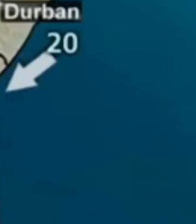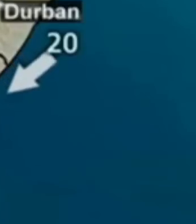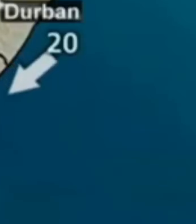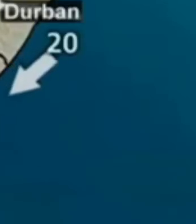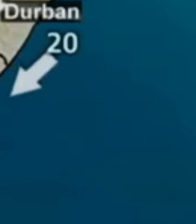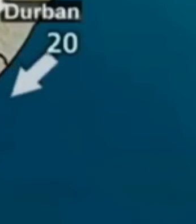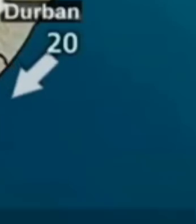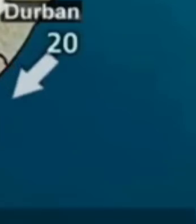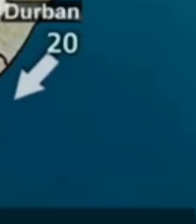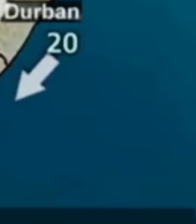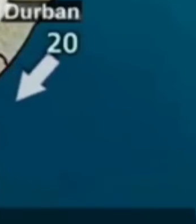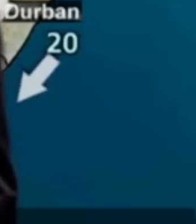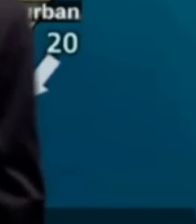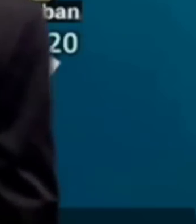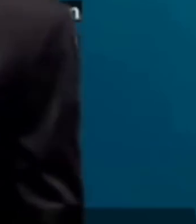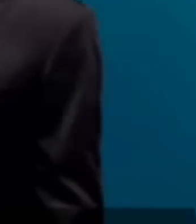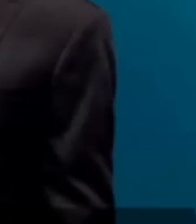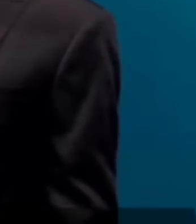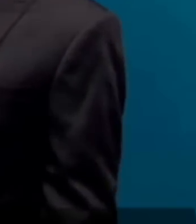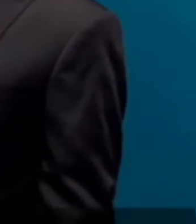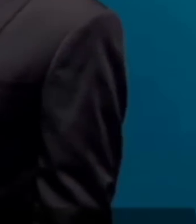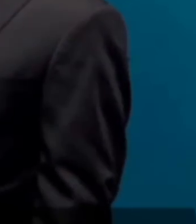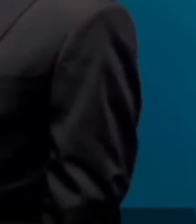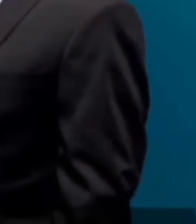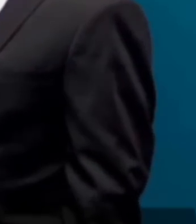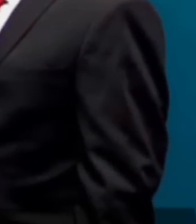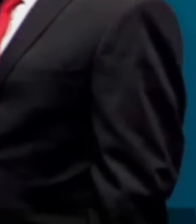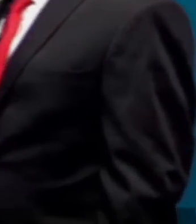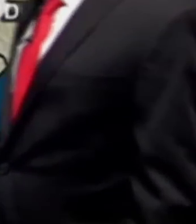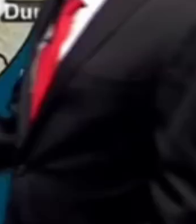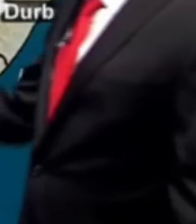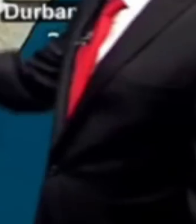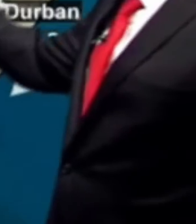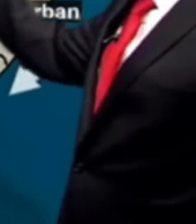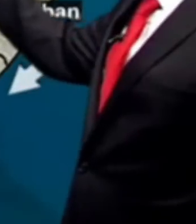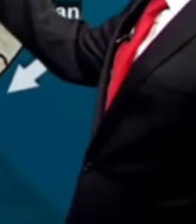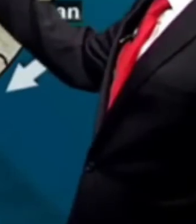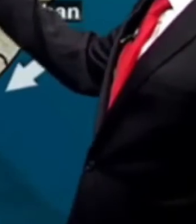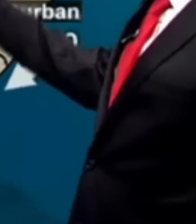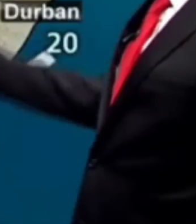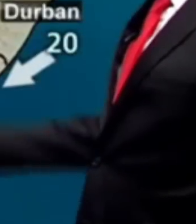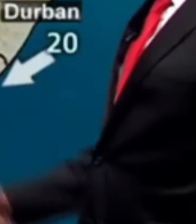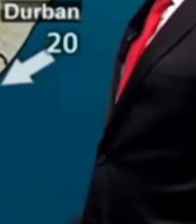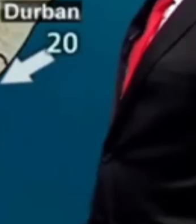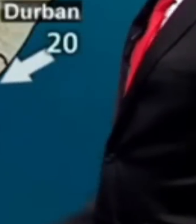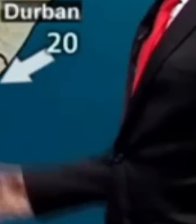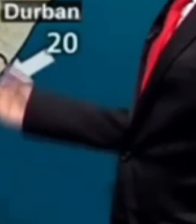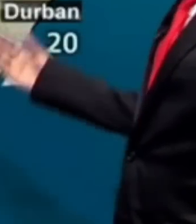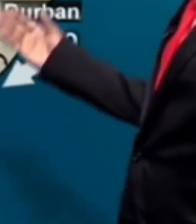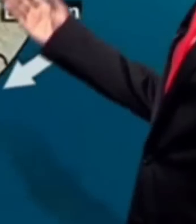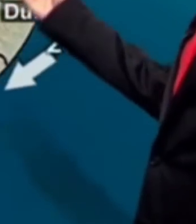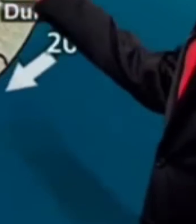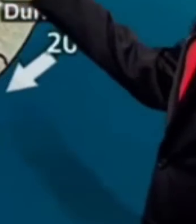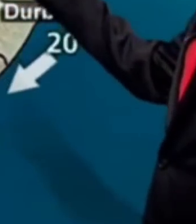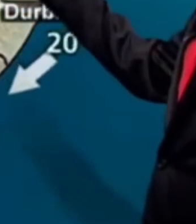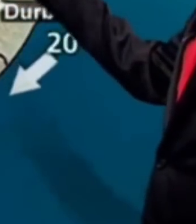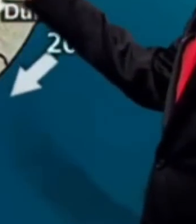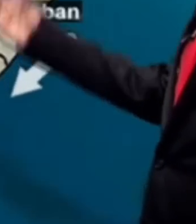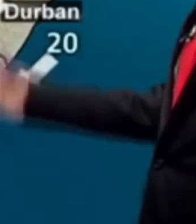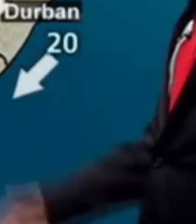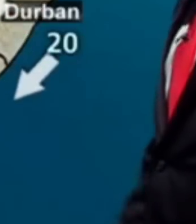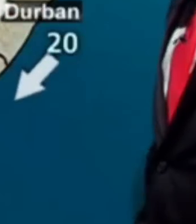mogodi wa SABC madimesha go tša boso bošimo ba le kgone re bona gabotse mara wa pharphar le bjalo ka dikarolong tše dilo ka leboa le ka bohlabelo ka Afrika Borwa kgonagalo tša mesarasarane